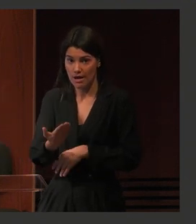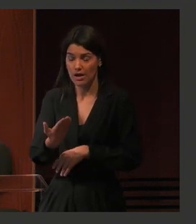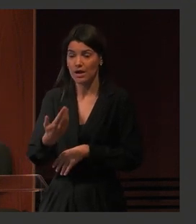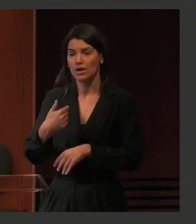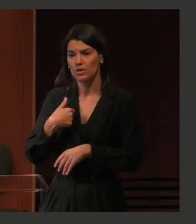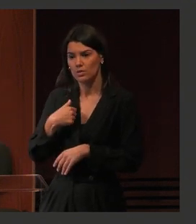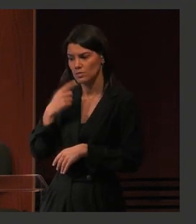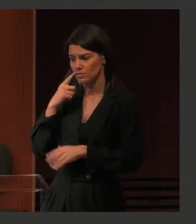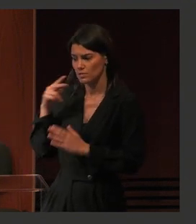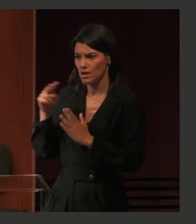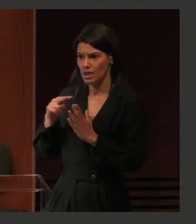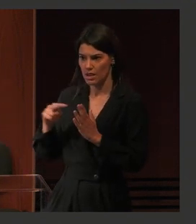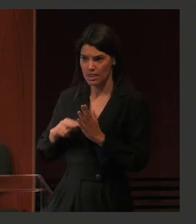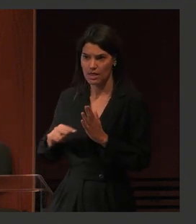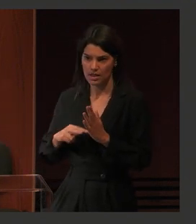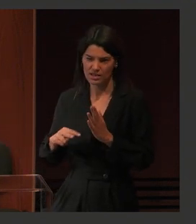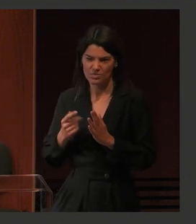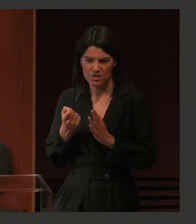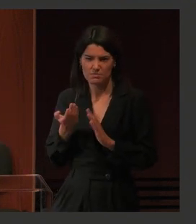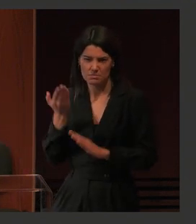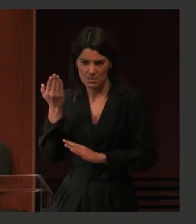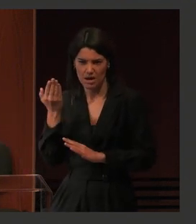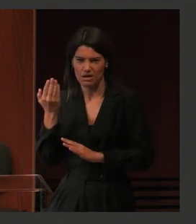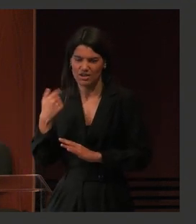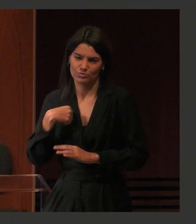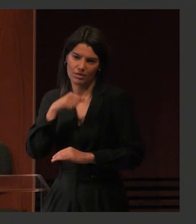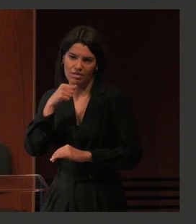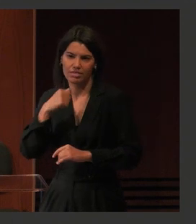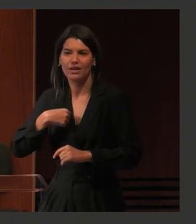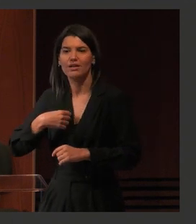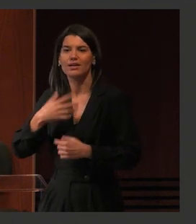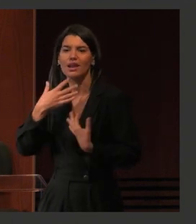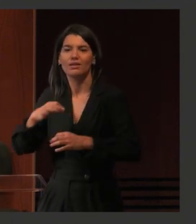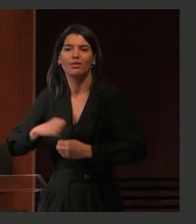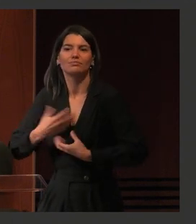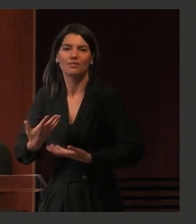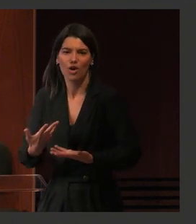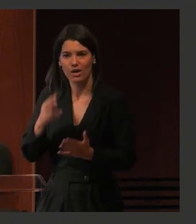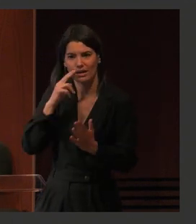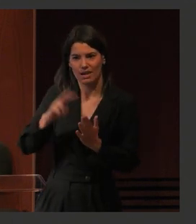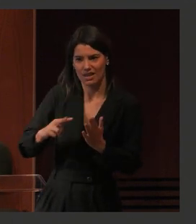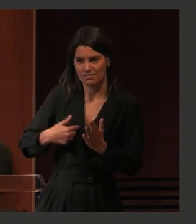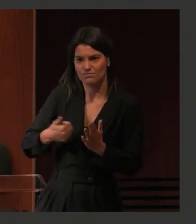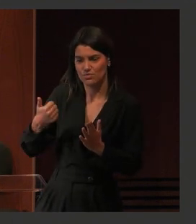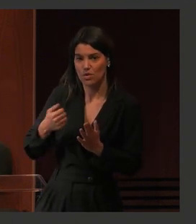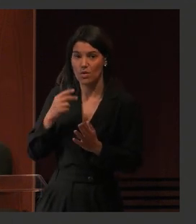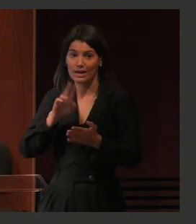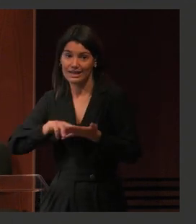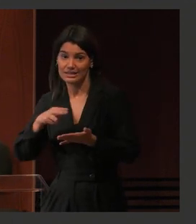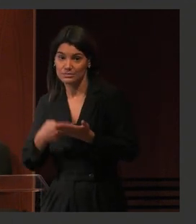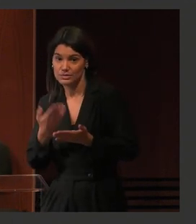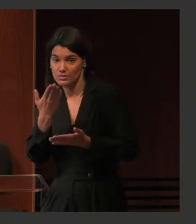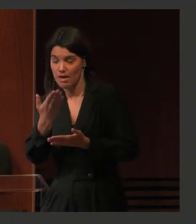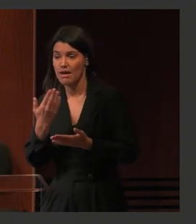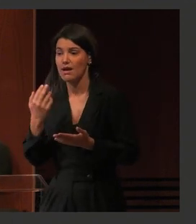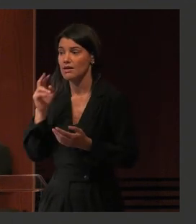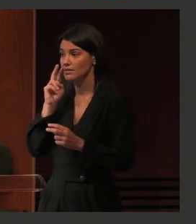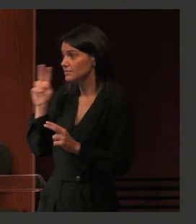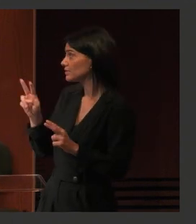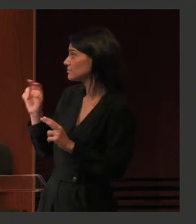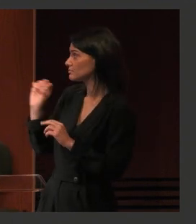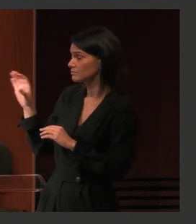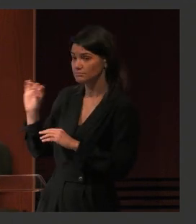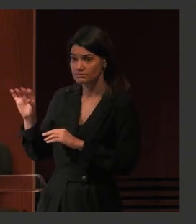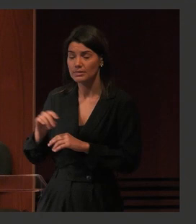but I think it is good for the interpretation. I don't know whether you can follow everything in my